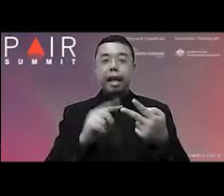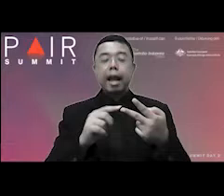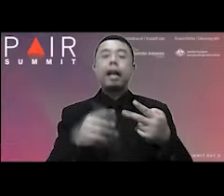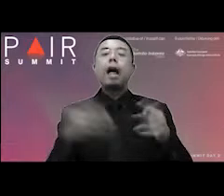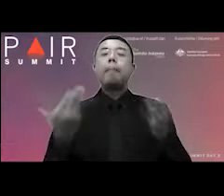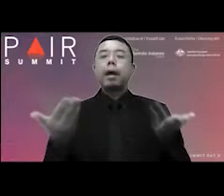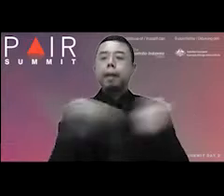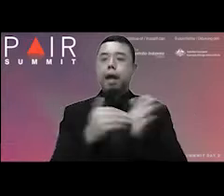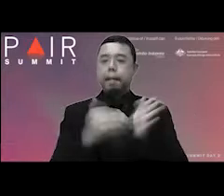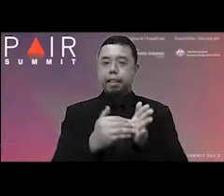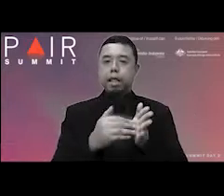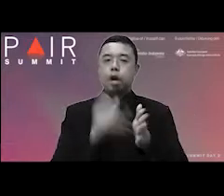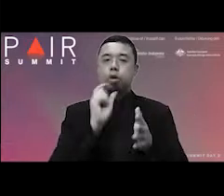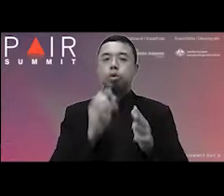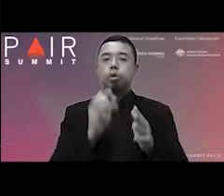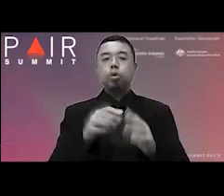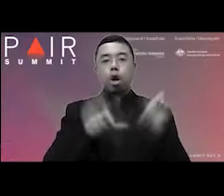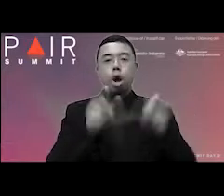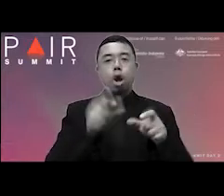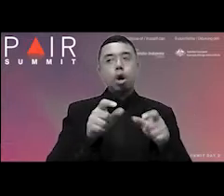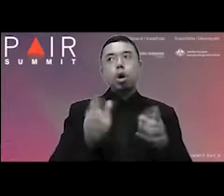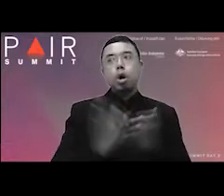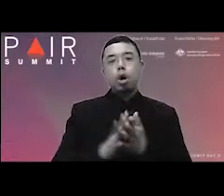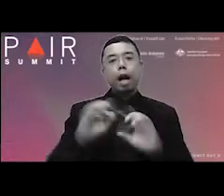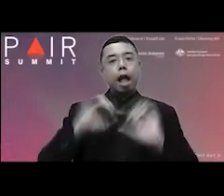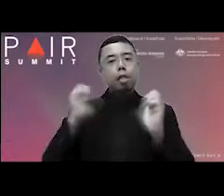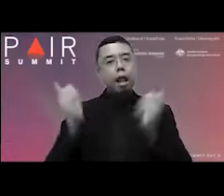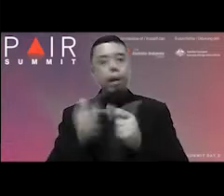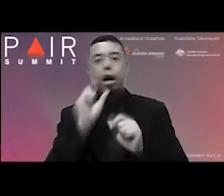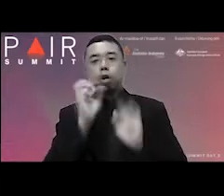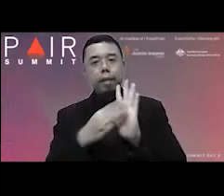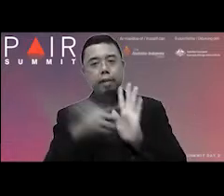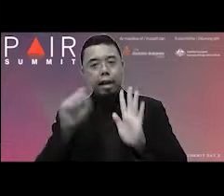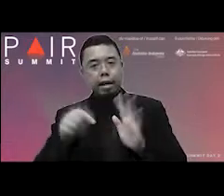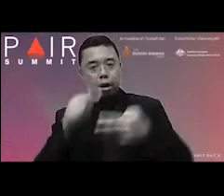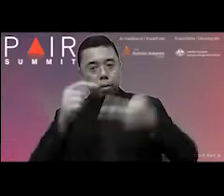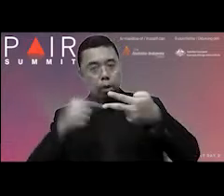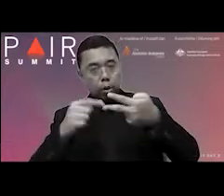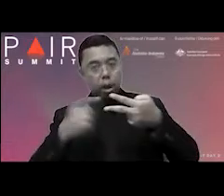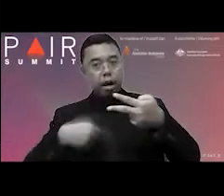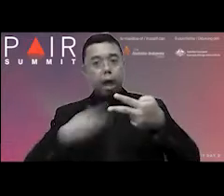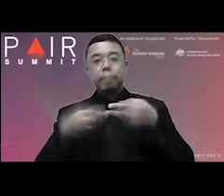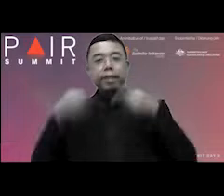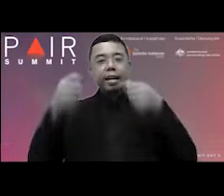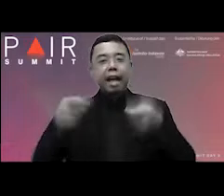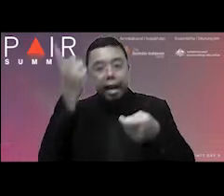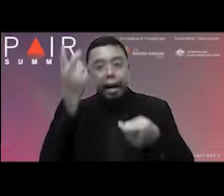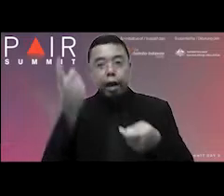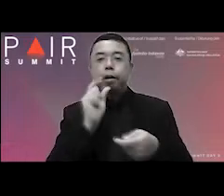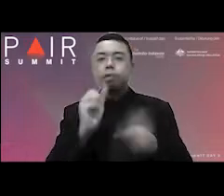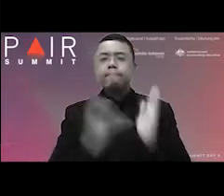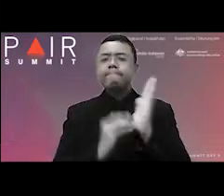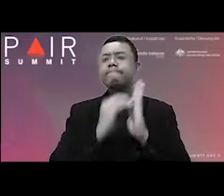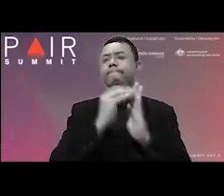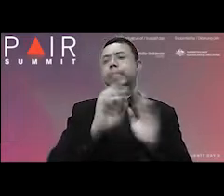problem. And second, we would like to propose recommendations to improve health information systems